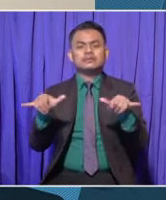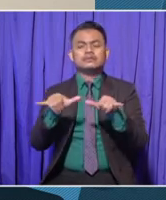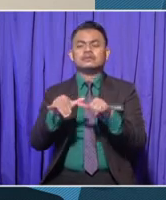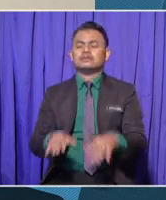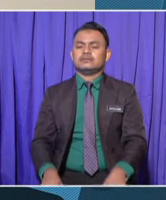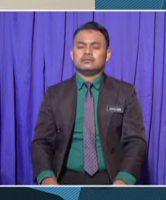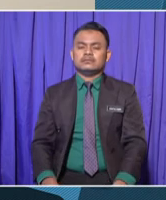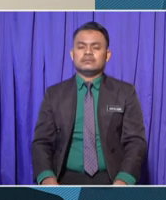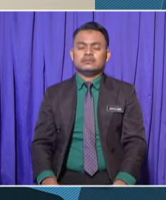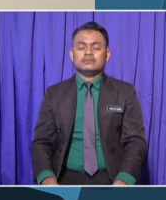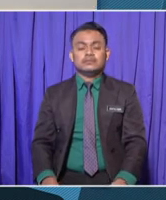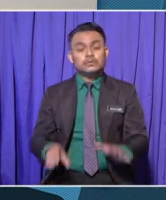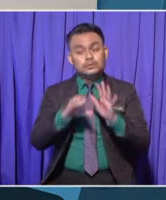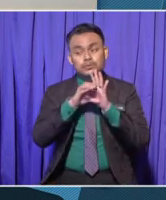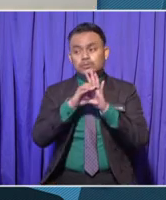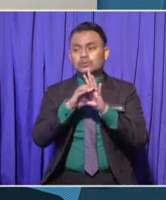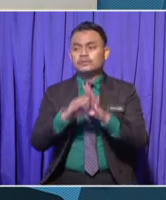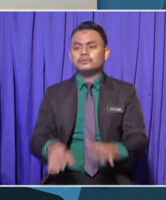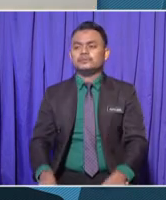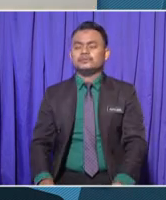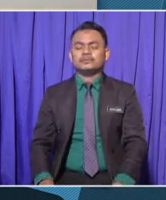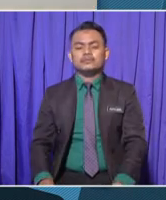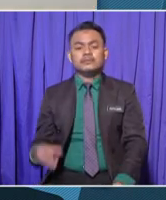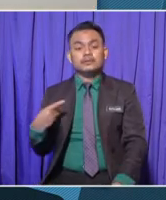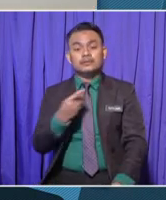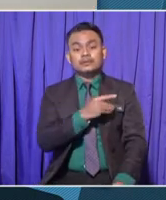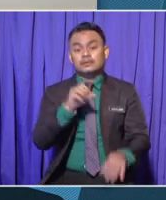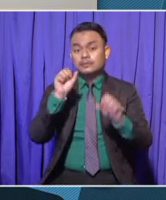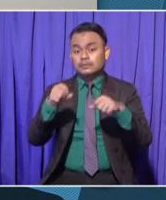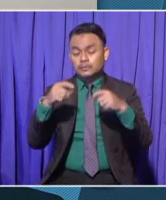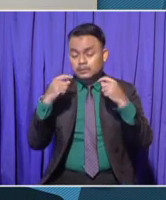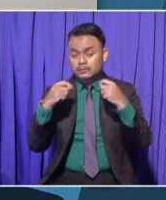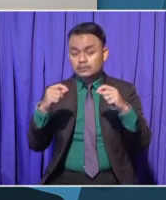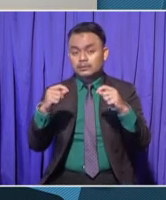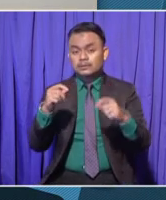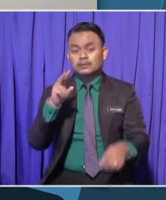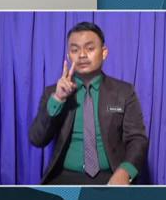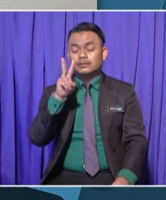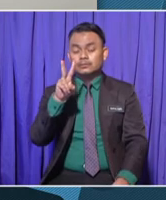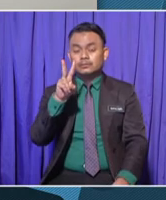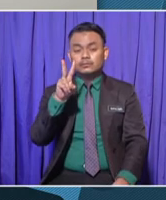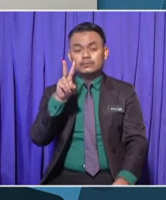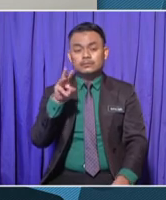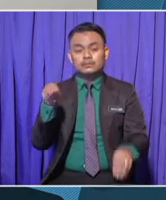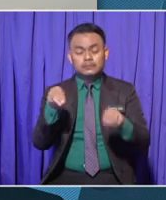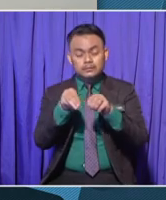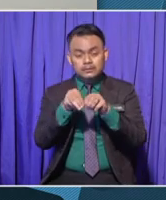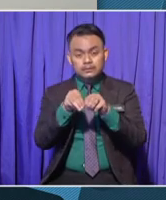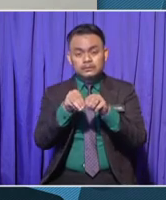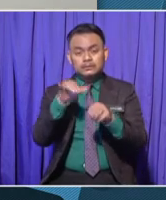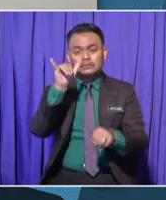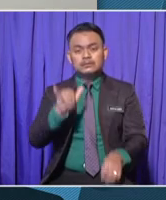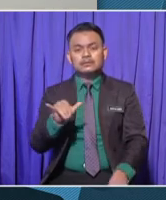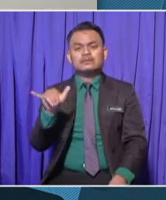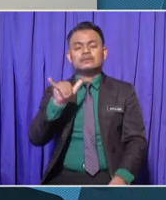For example, we can test the same size of two bar magnets.